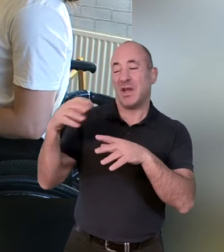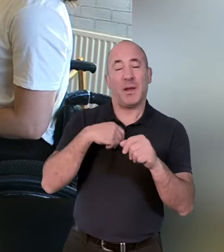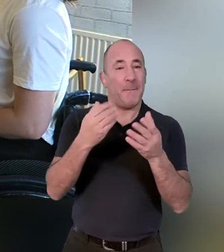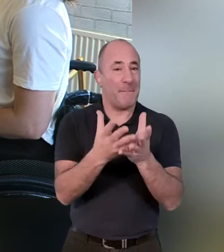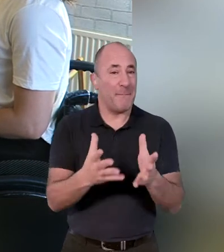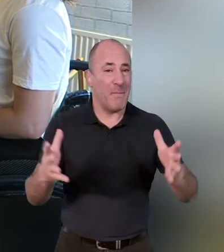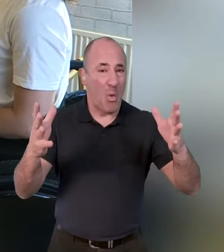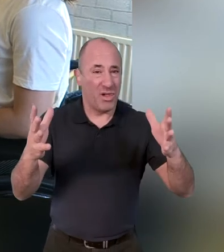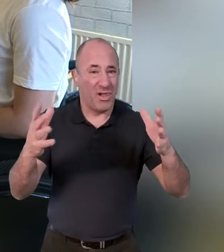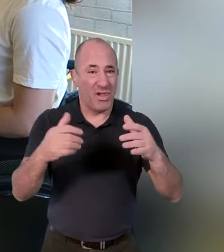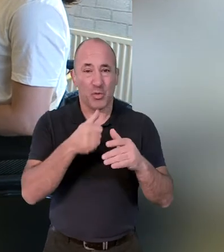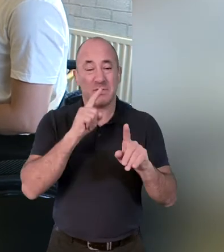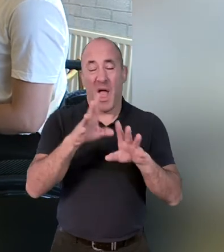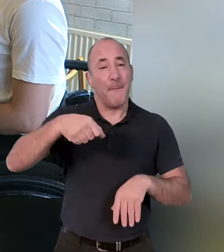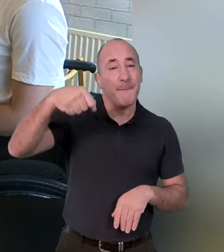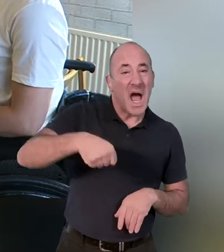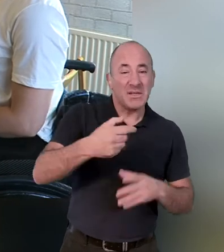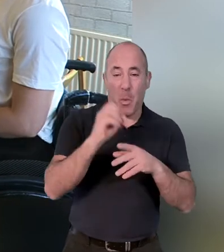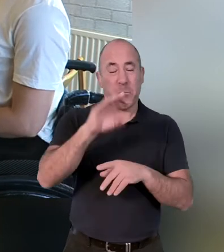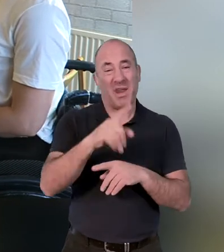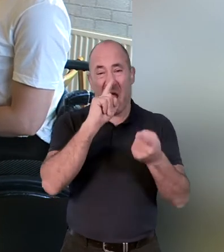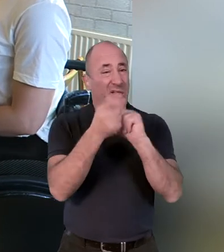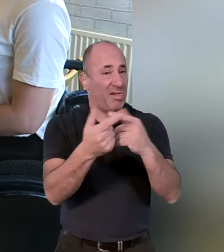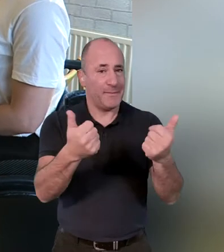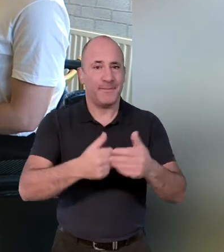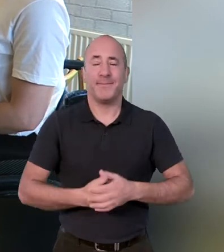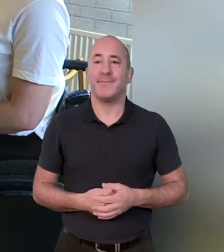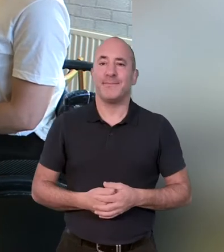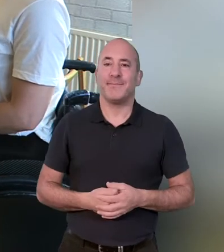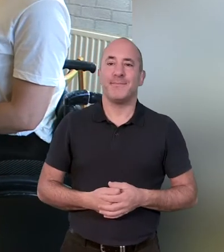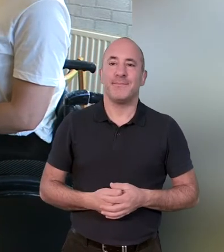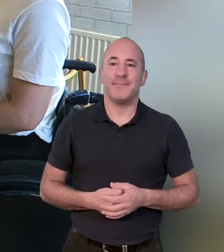a bowl from the kitchen that could also be a bucket or a bin,